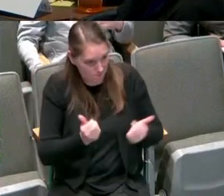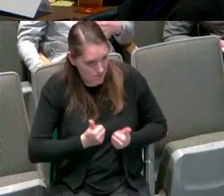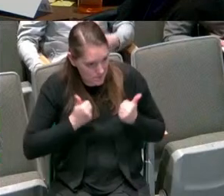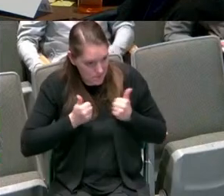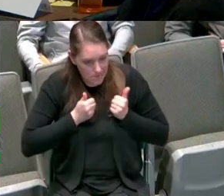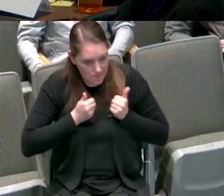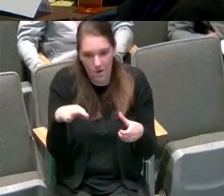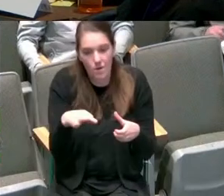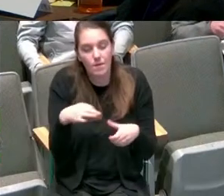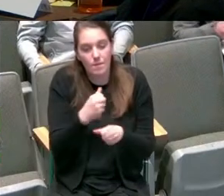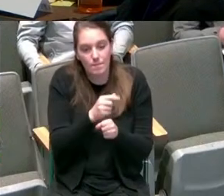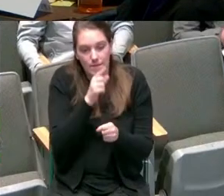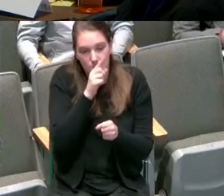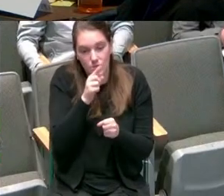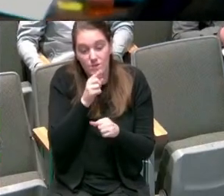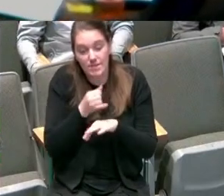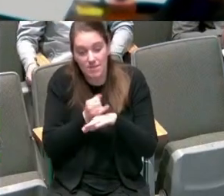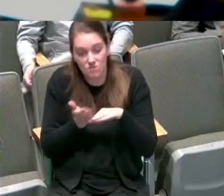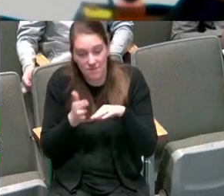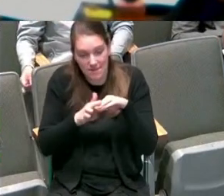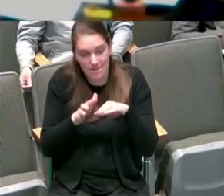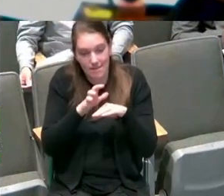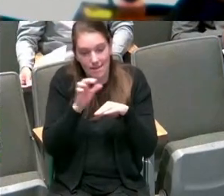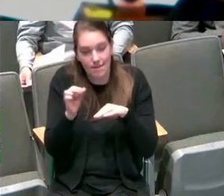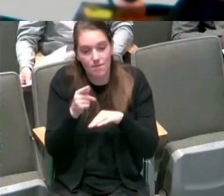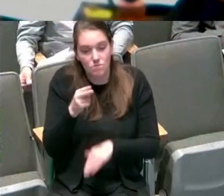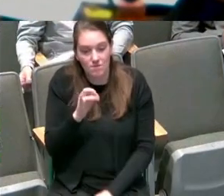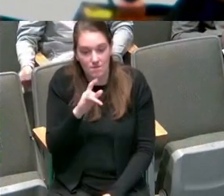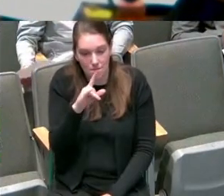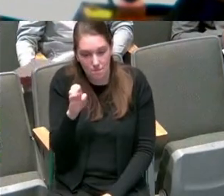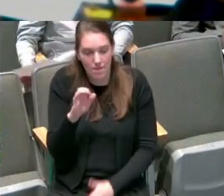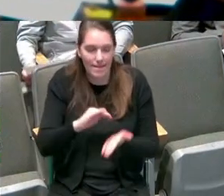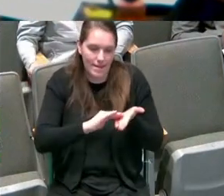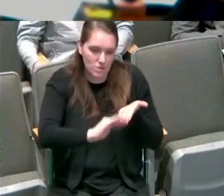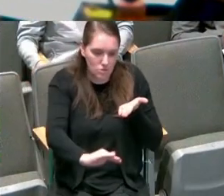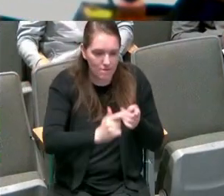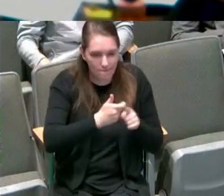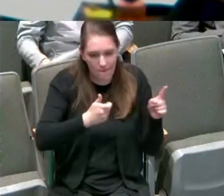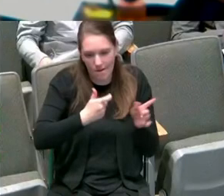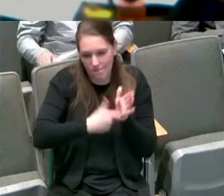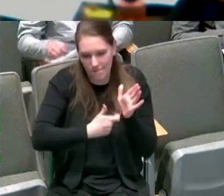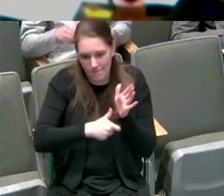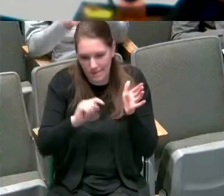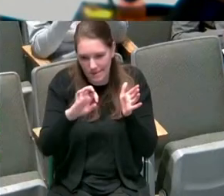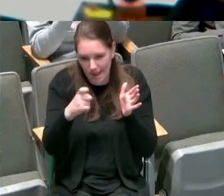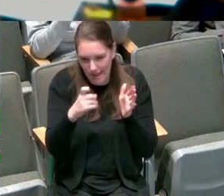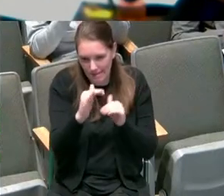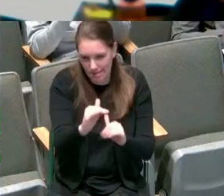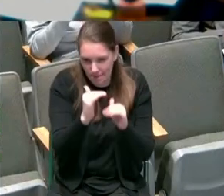principal and interest to be excluded from the taxation limits imposed by proposition two and a half